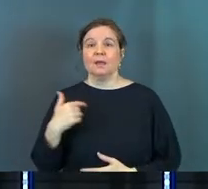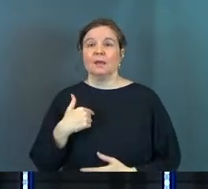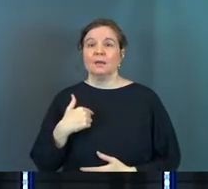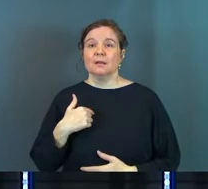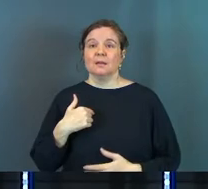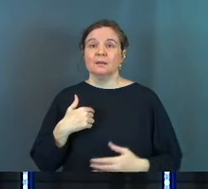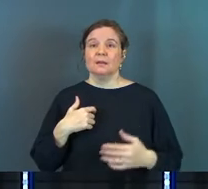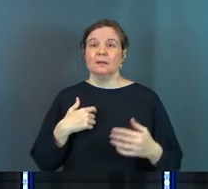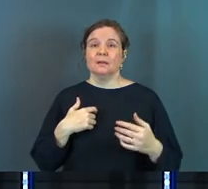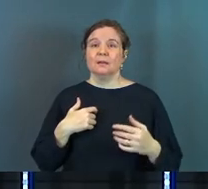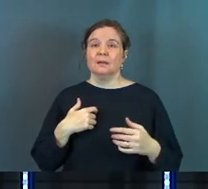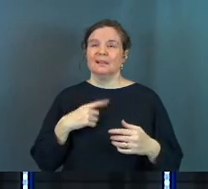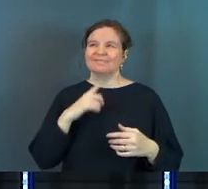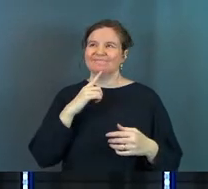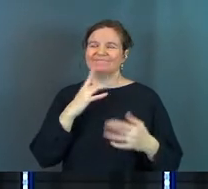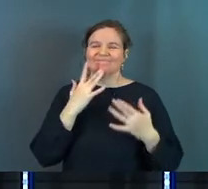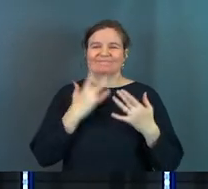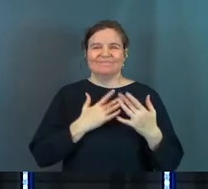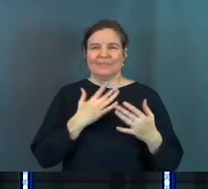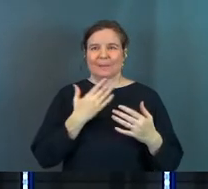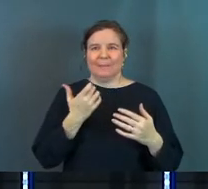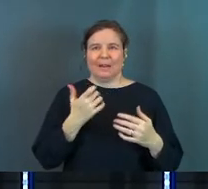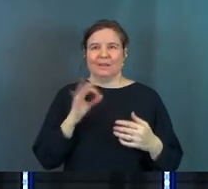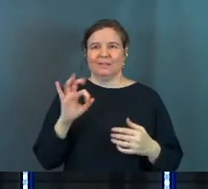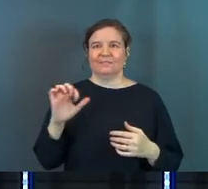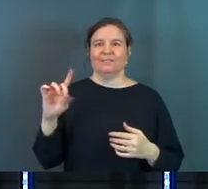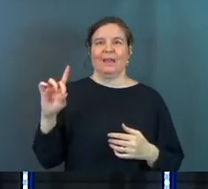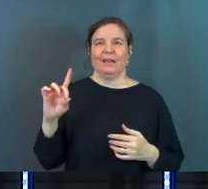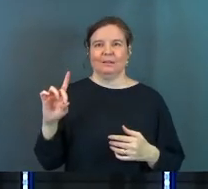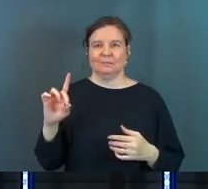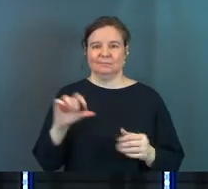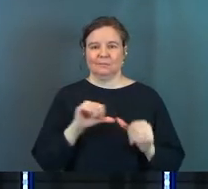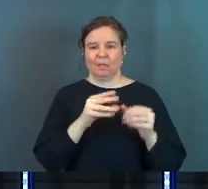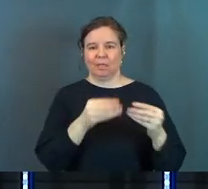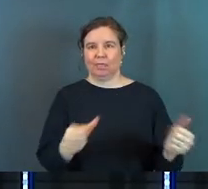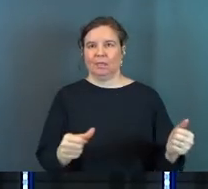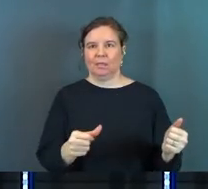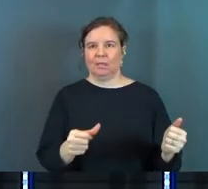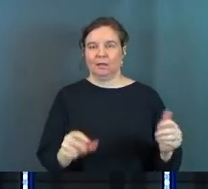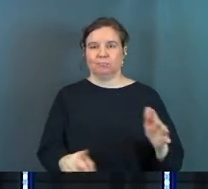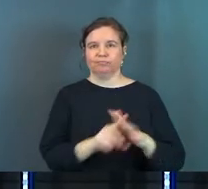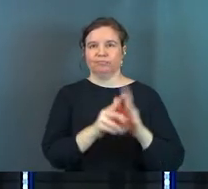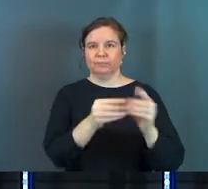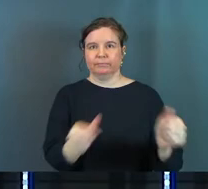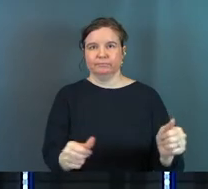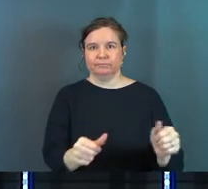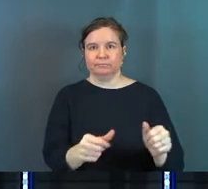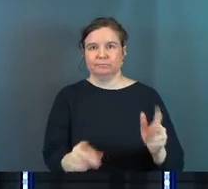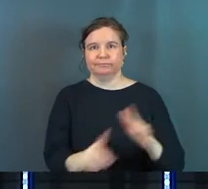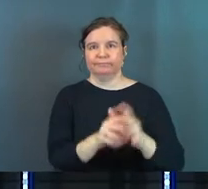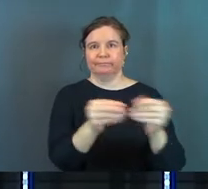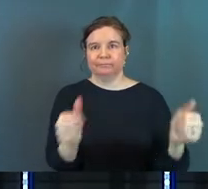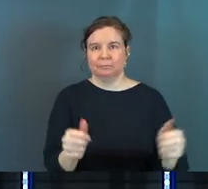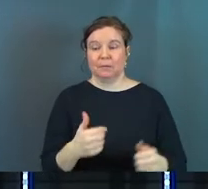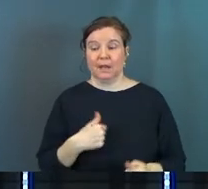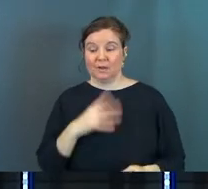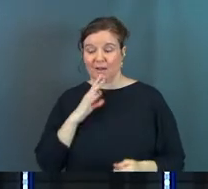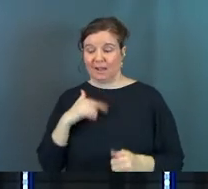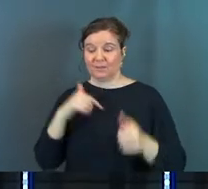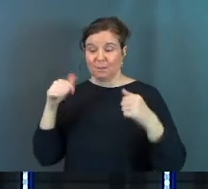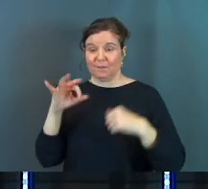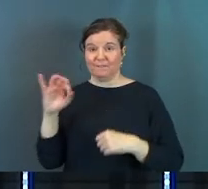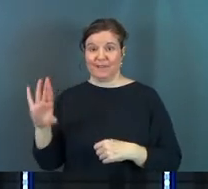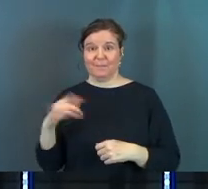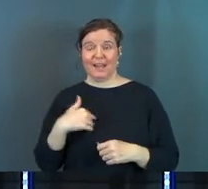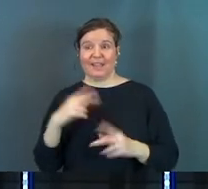And it's barely better than a fad, most of this stuff. Even I was talking to somebody the other day, and they're like, I saw a post